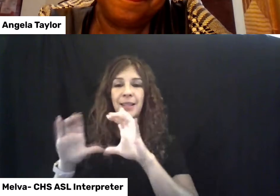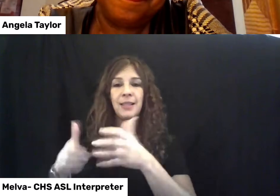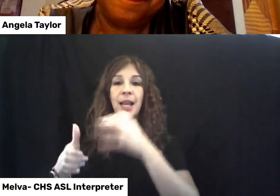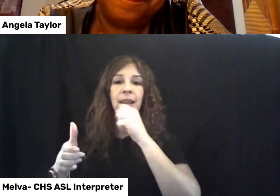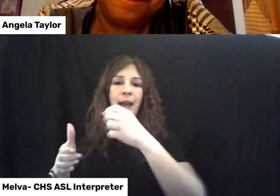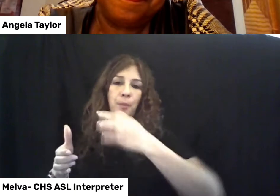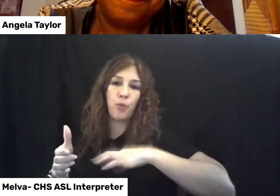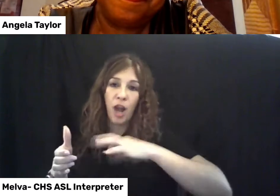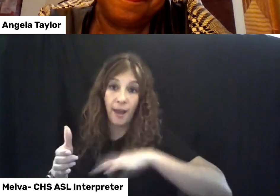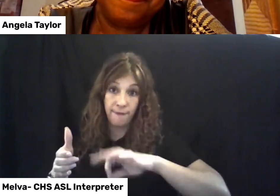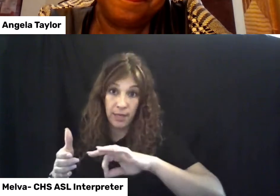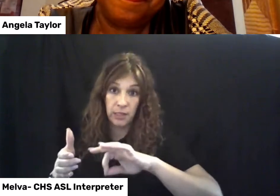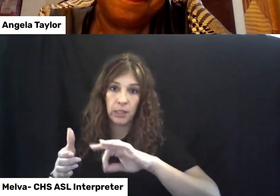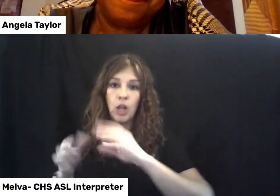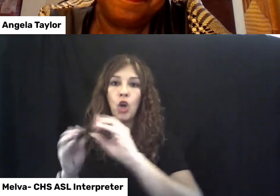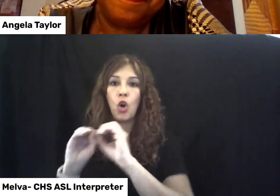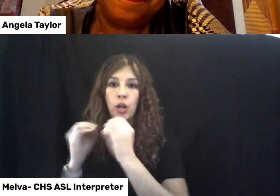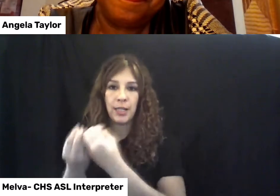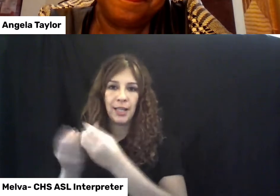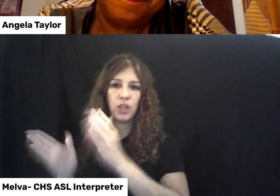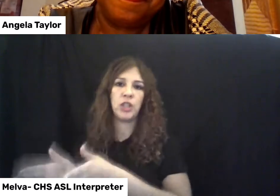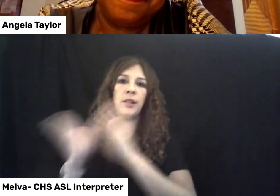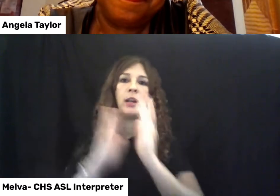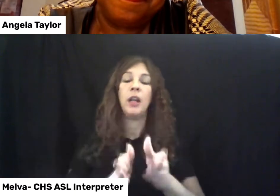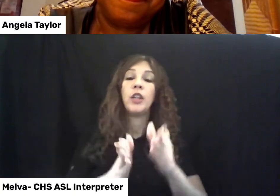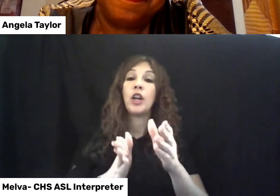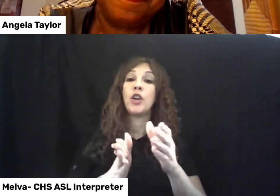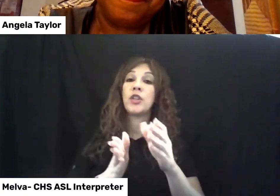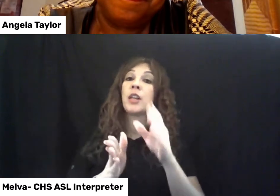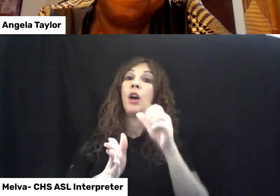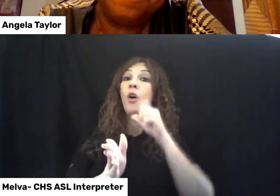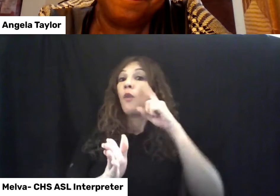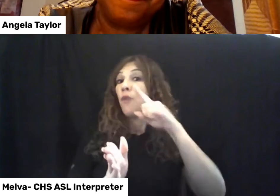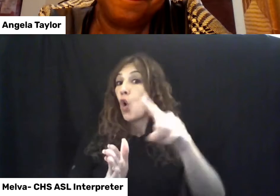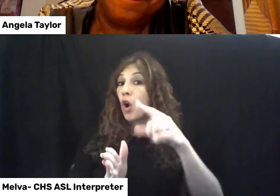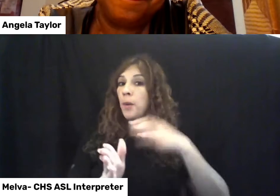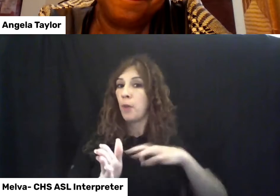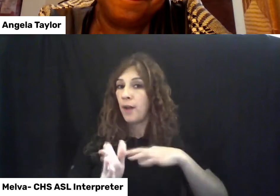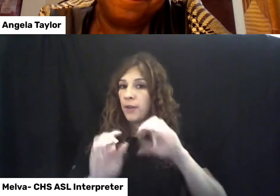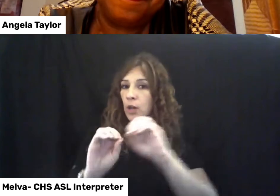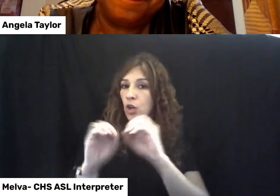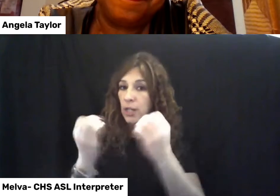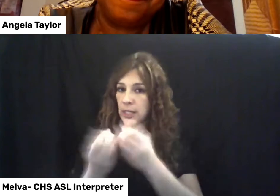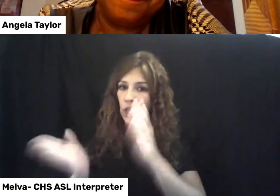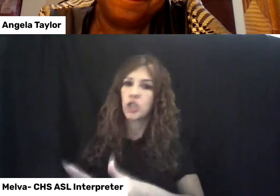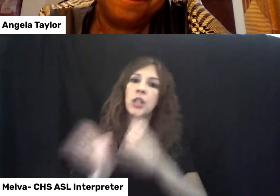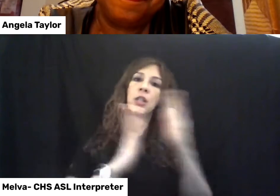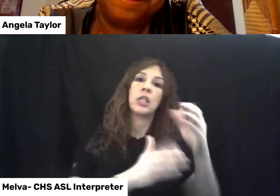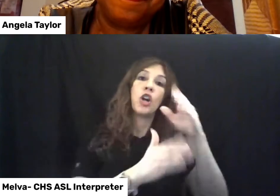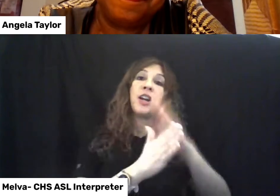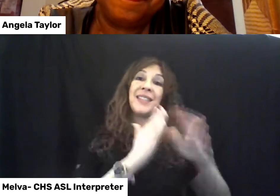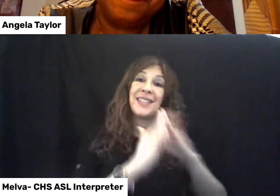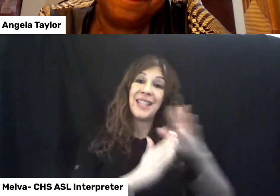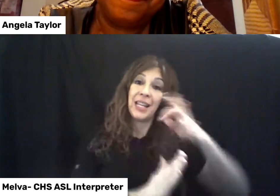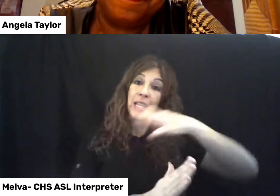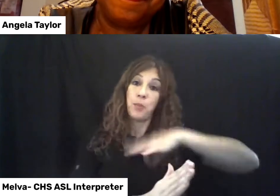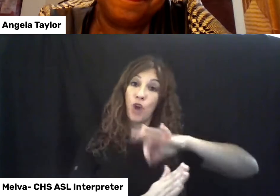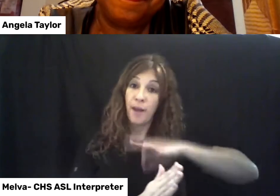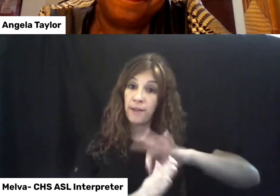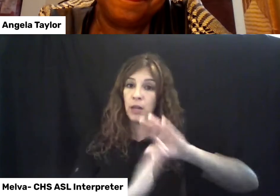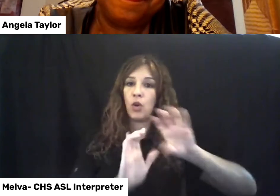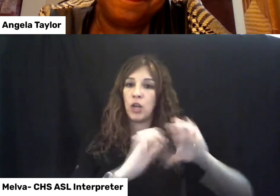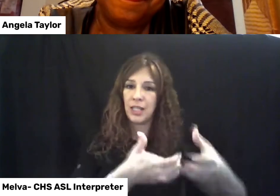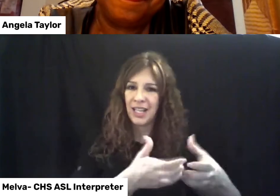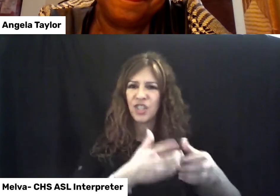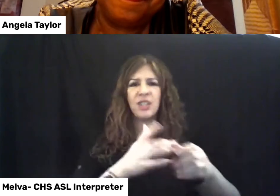are for-profit markets. There are city markets. There's a lot of different ways that you can operate a